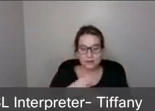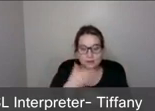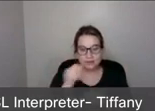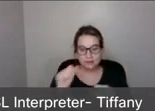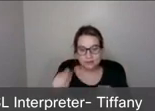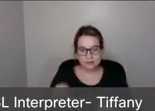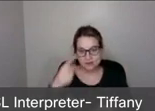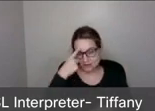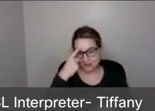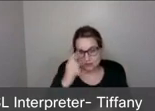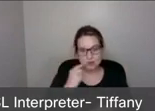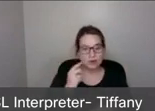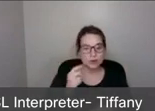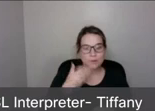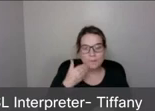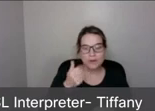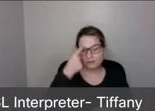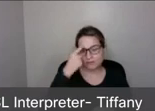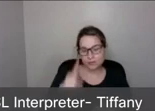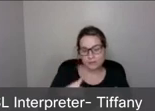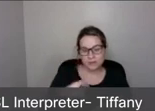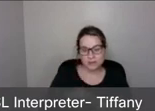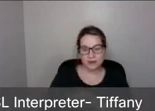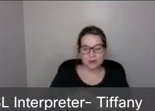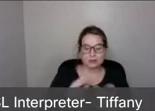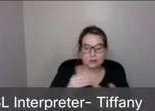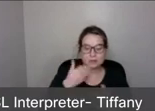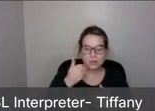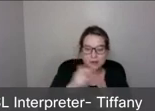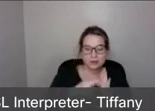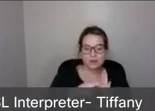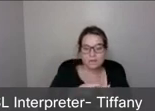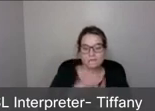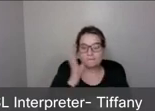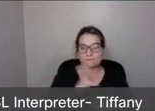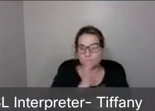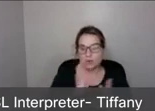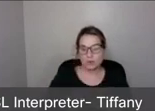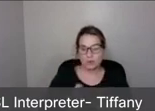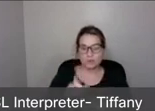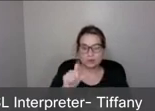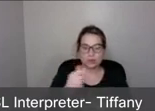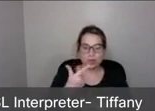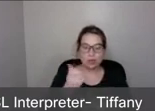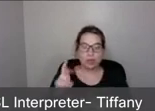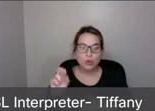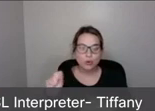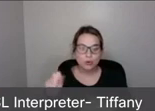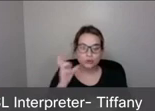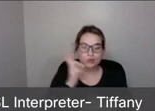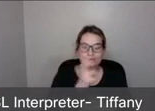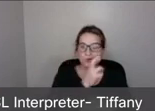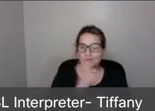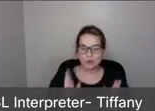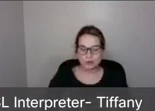to look at what's best for the people, how we're best represented, our farmers, our loggers, our ranchers. That's a history